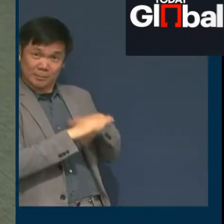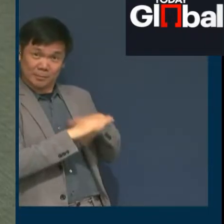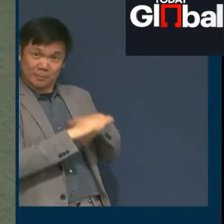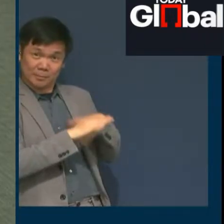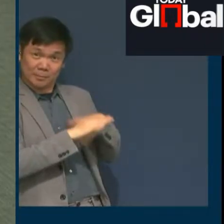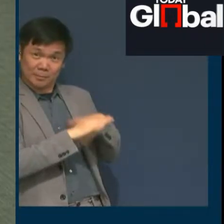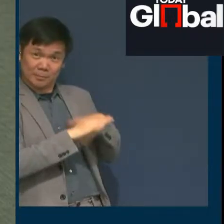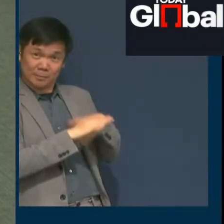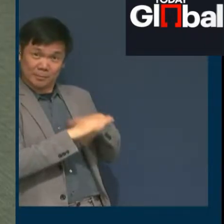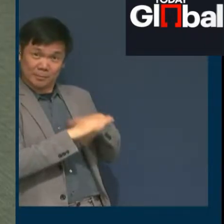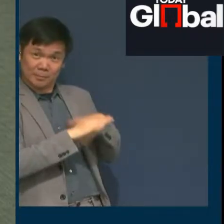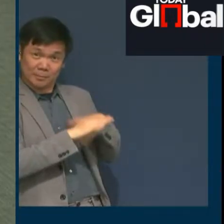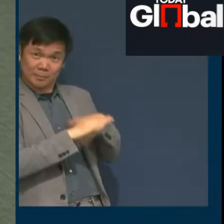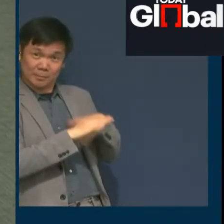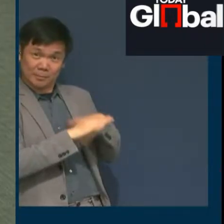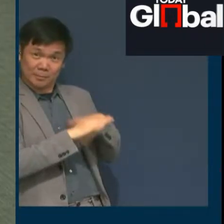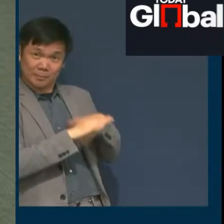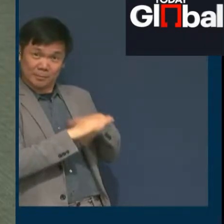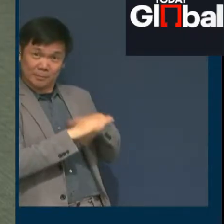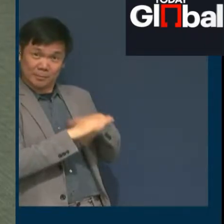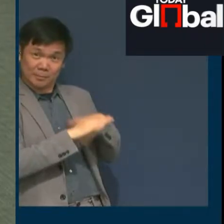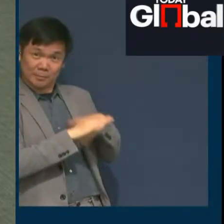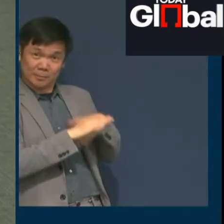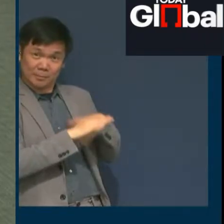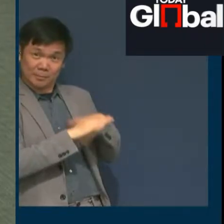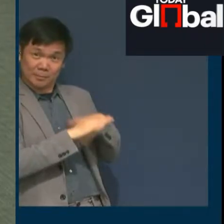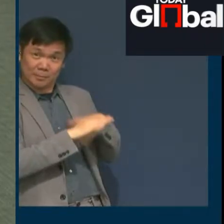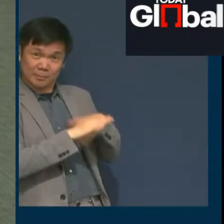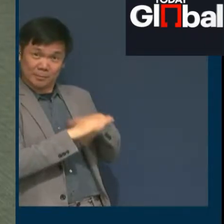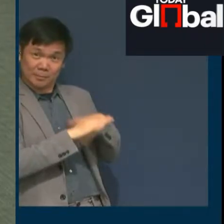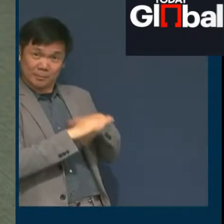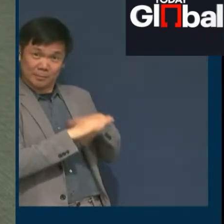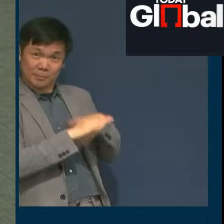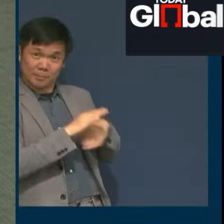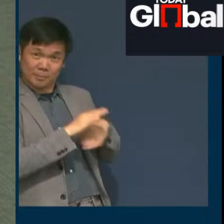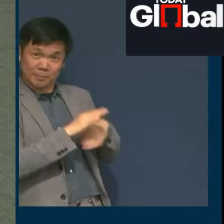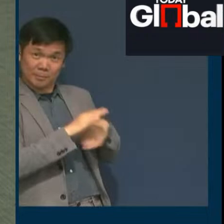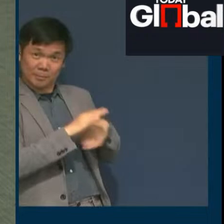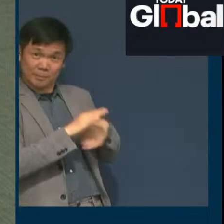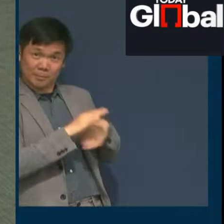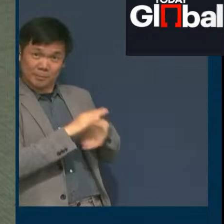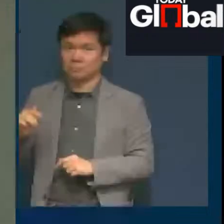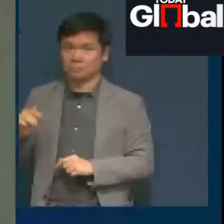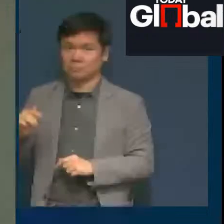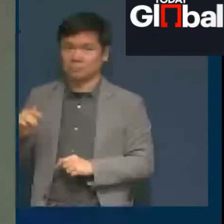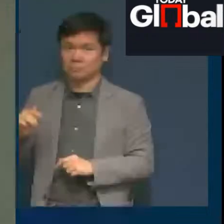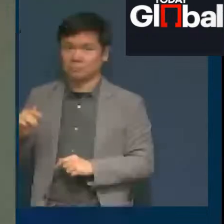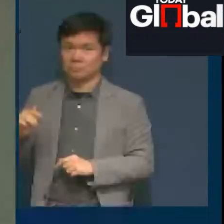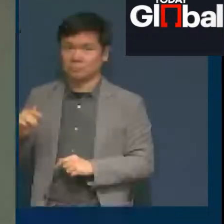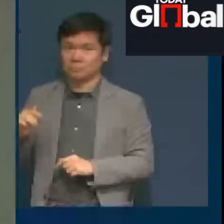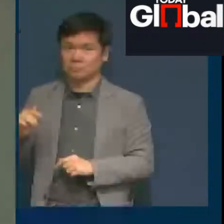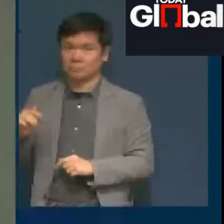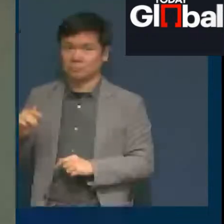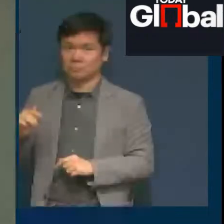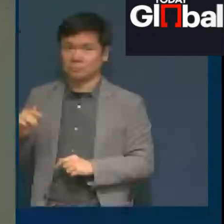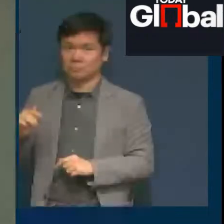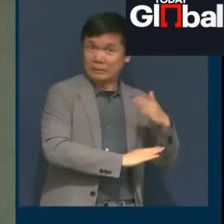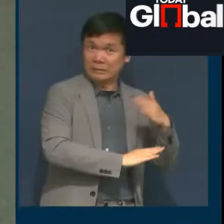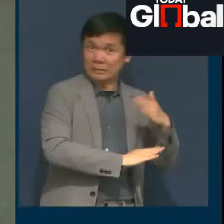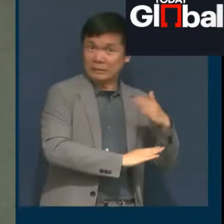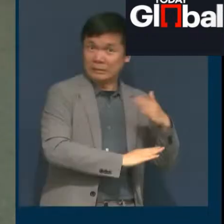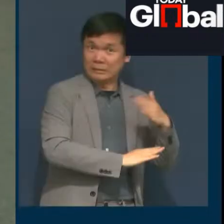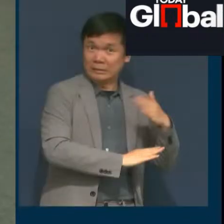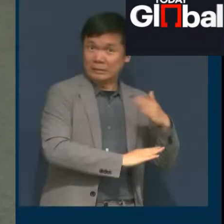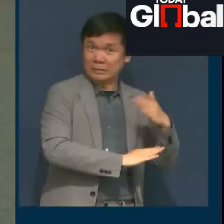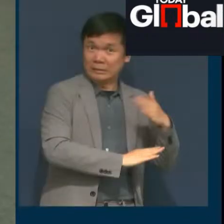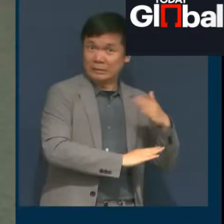Before, persons with disabilities only worked in certain areas, and today